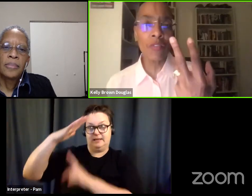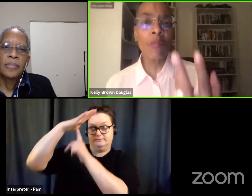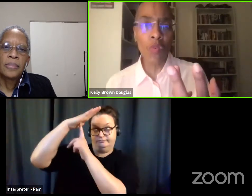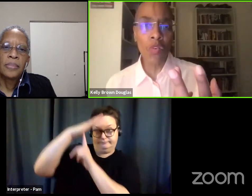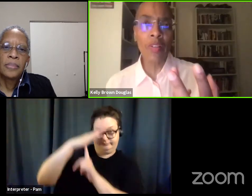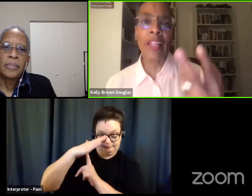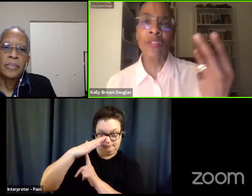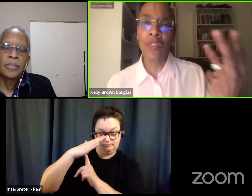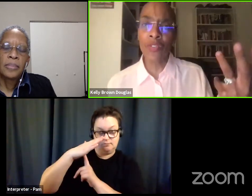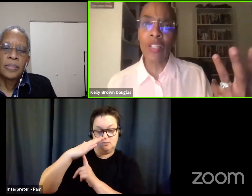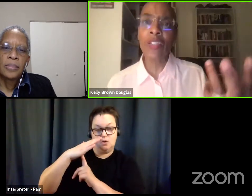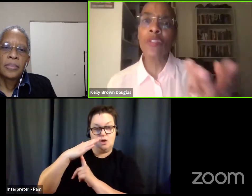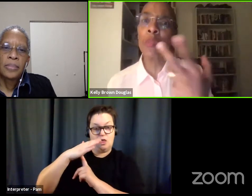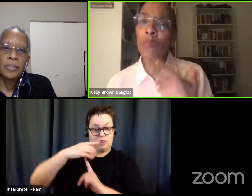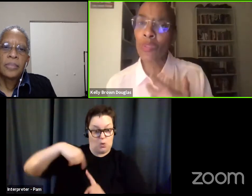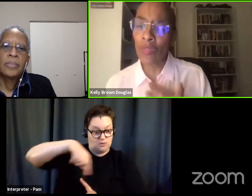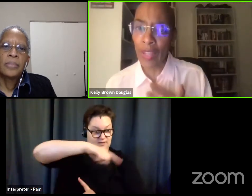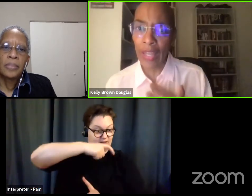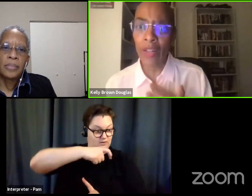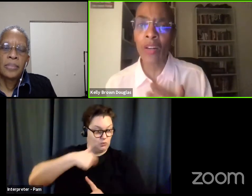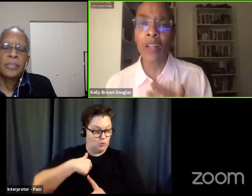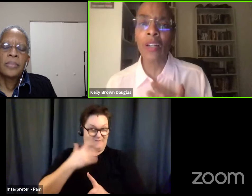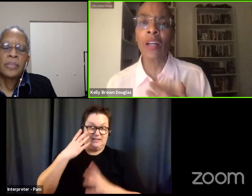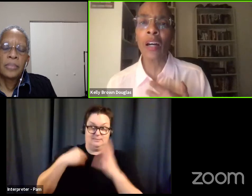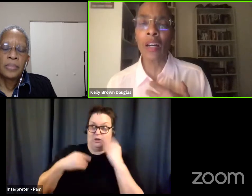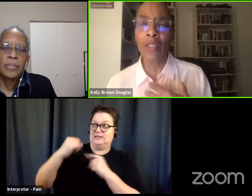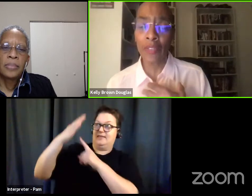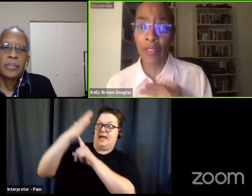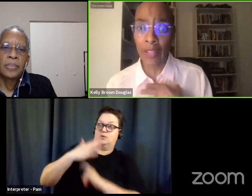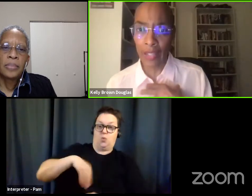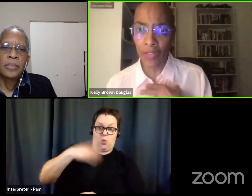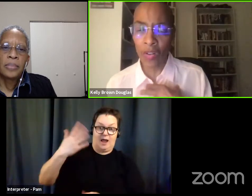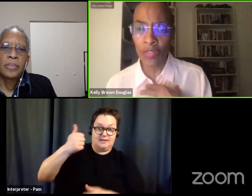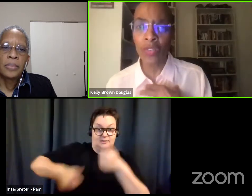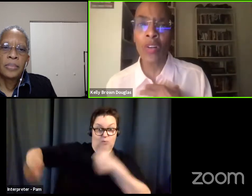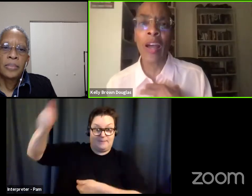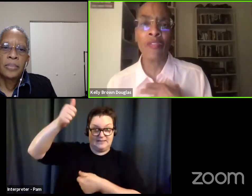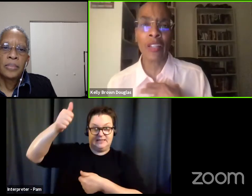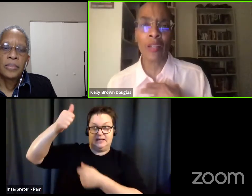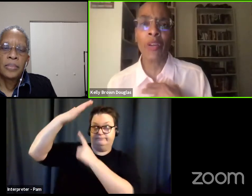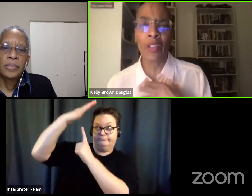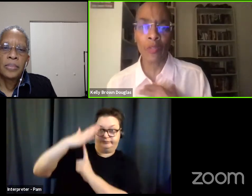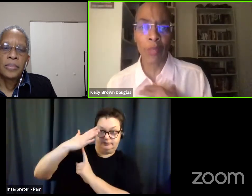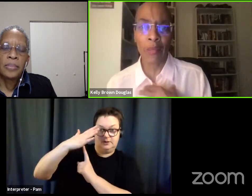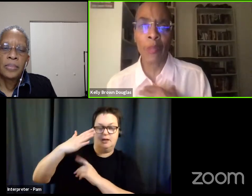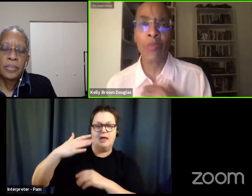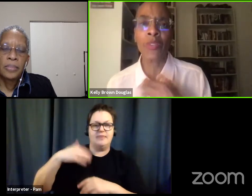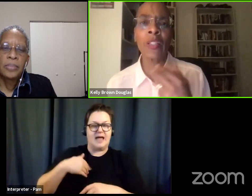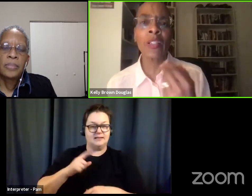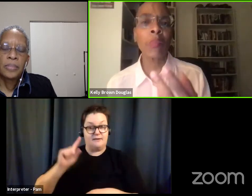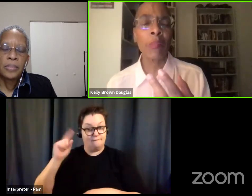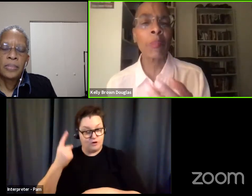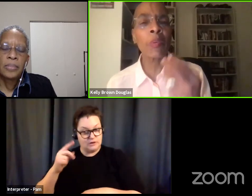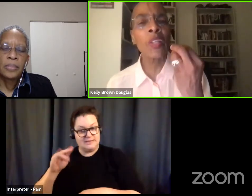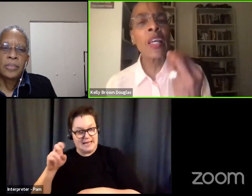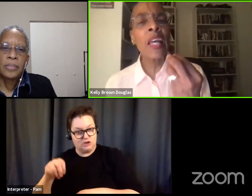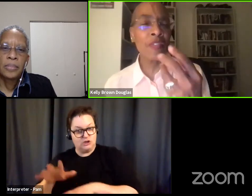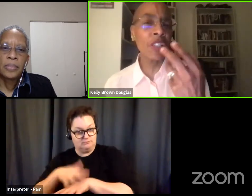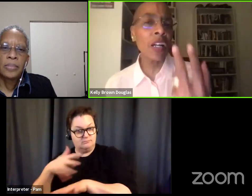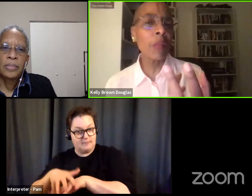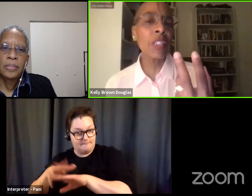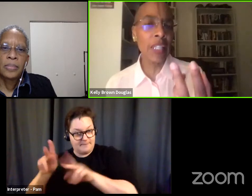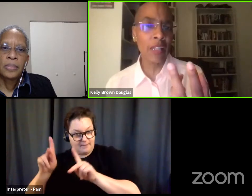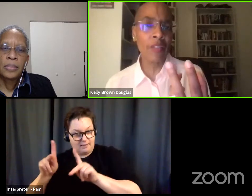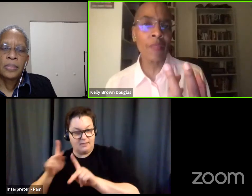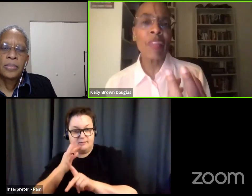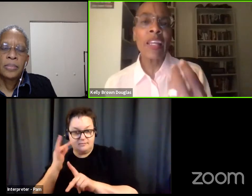together even more. That's First Nations people, that are that is also African Americans, Black people, and other Black people have